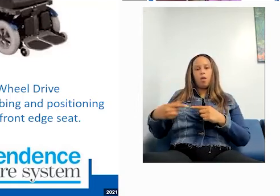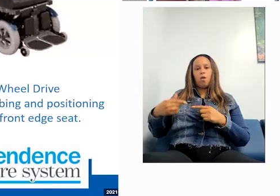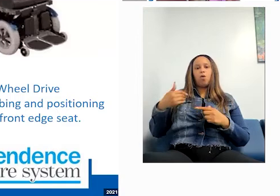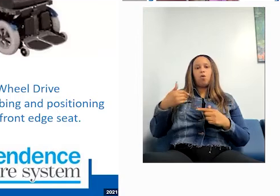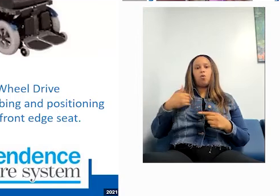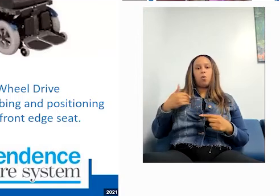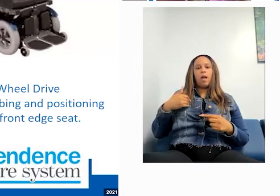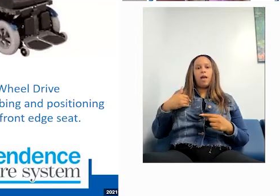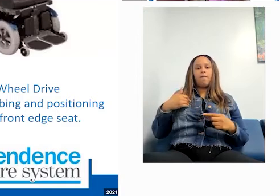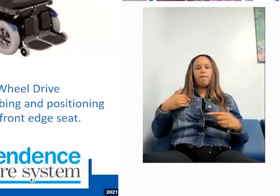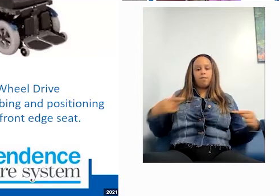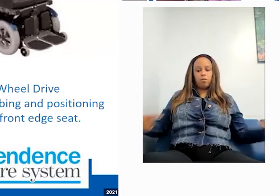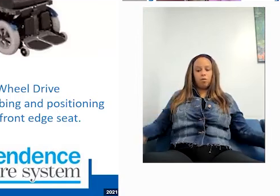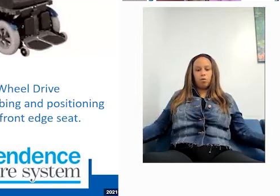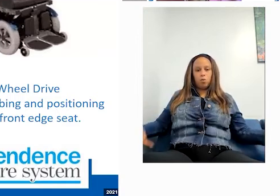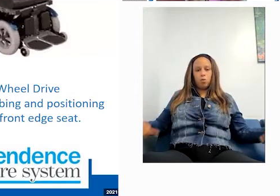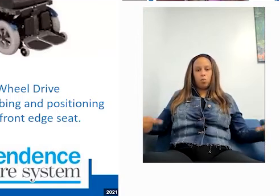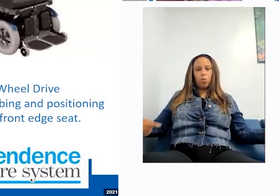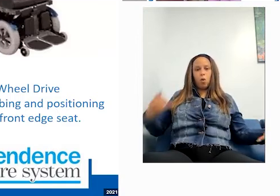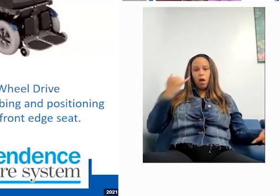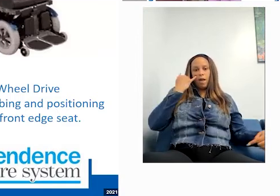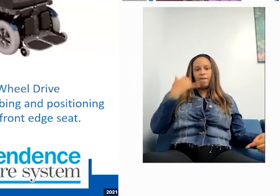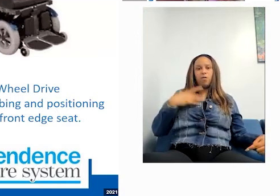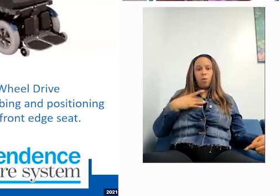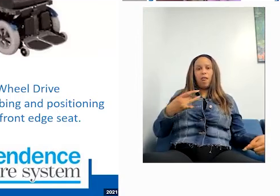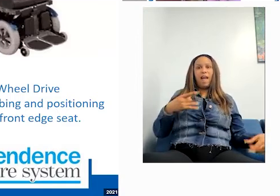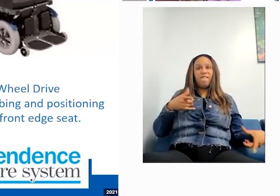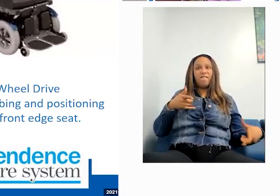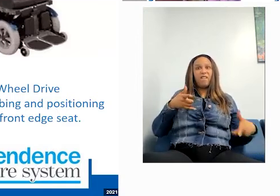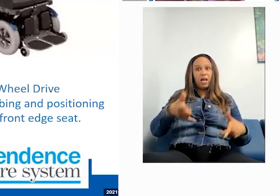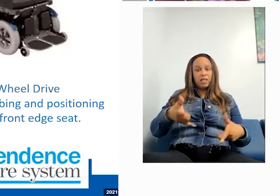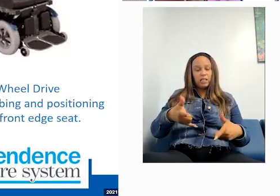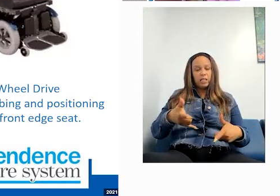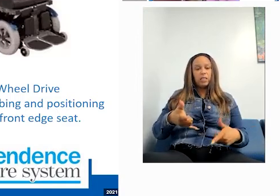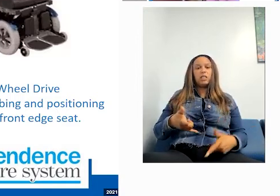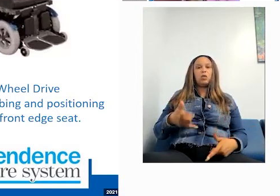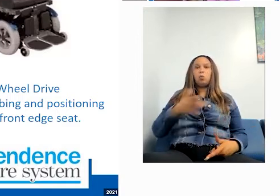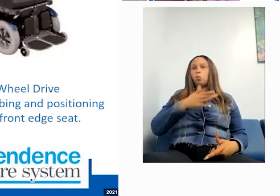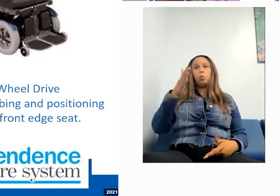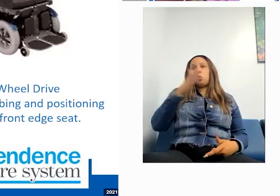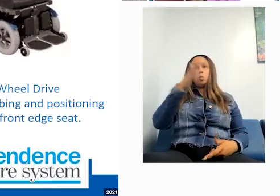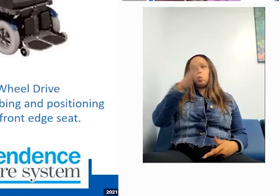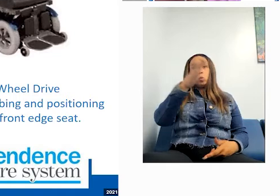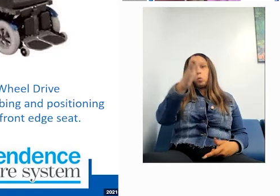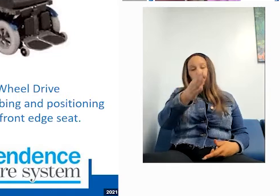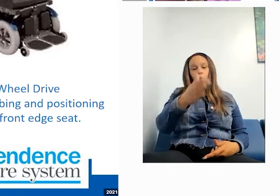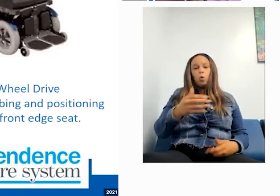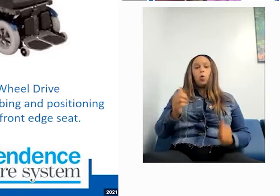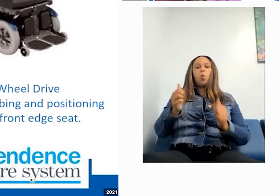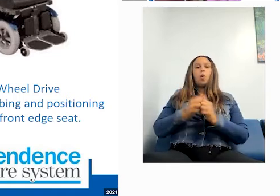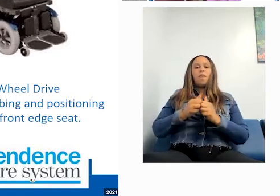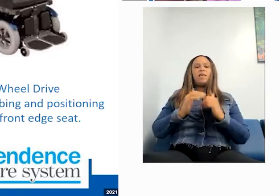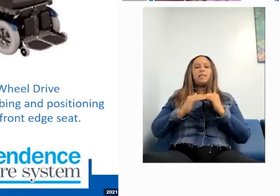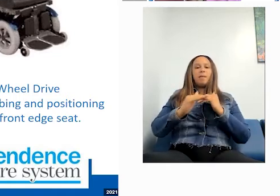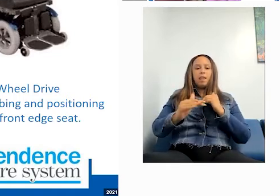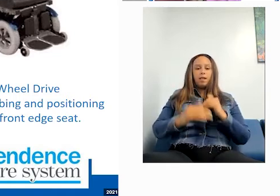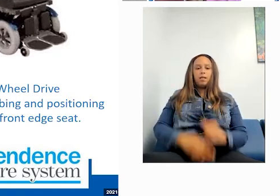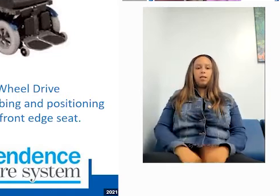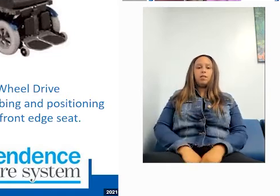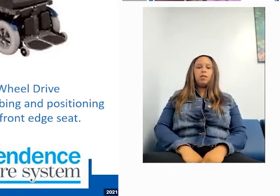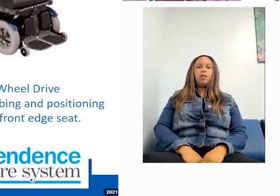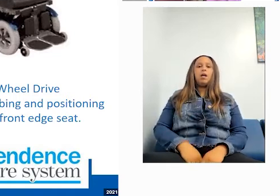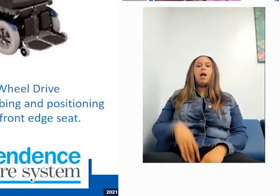nice configuration if you like high speed, driving fast down the street with stability.